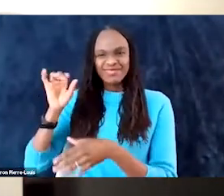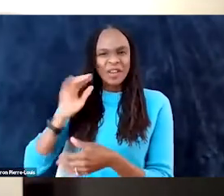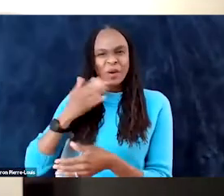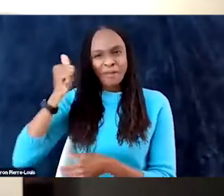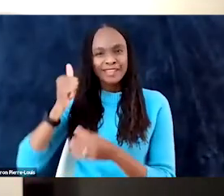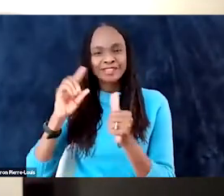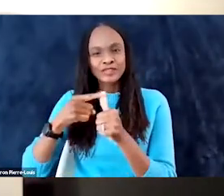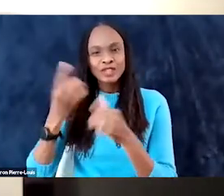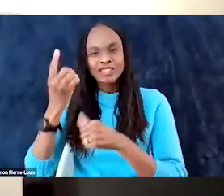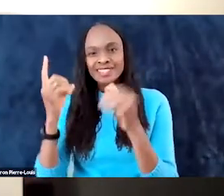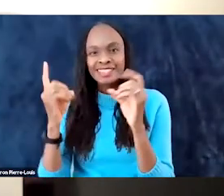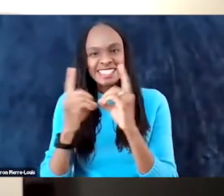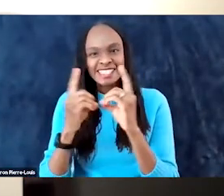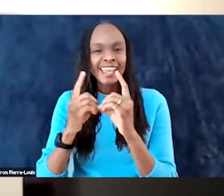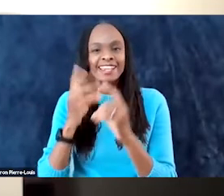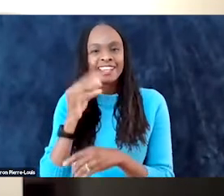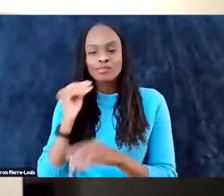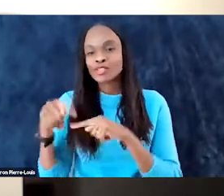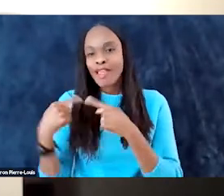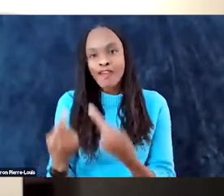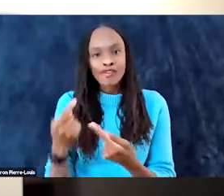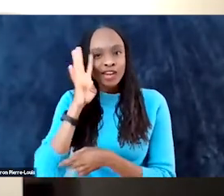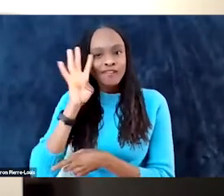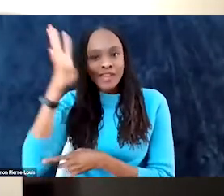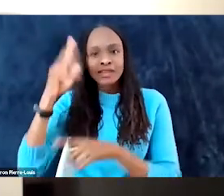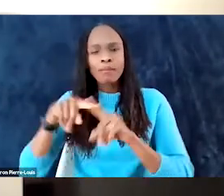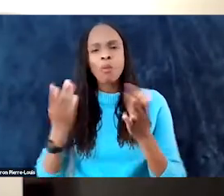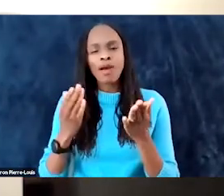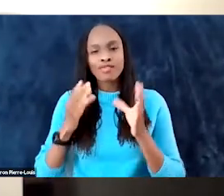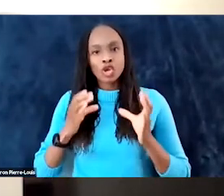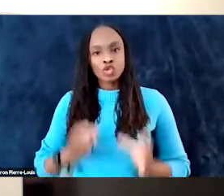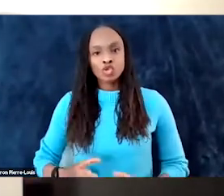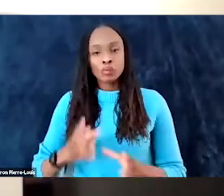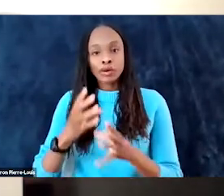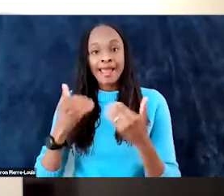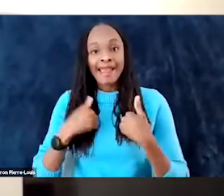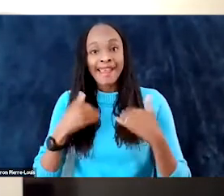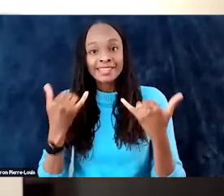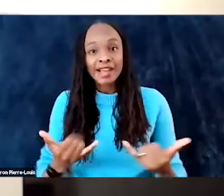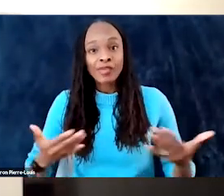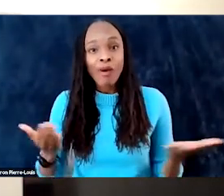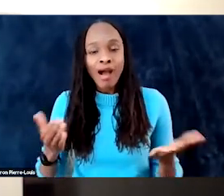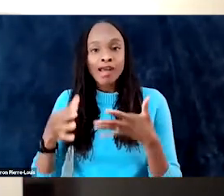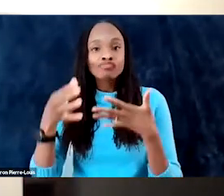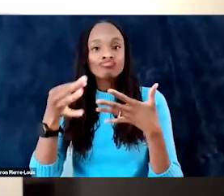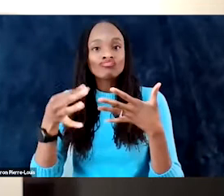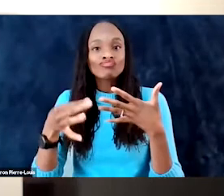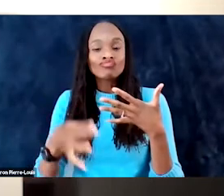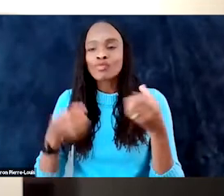that, ever invented. But what the consumer has gotten is choice, massive amounts of